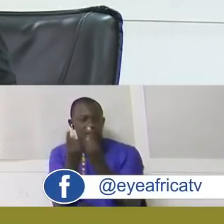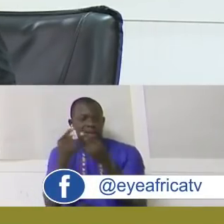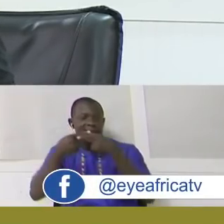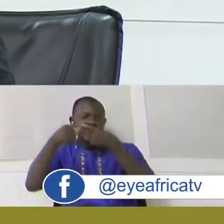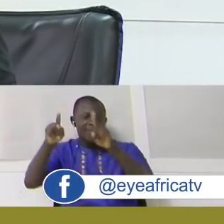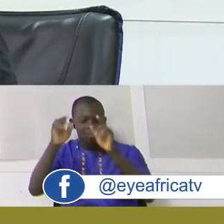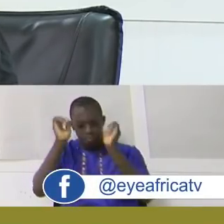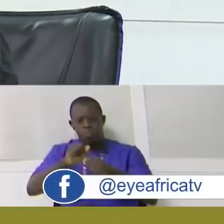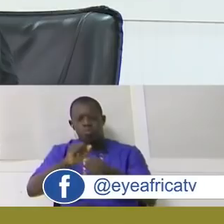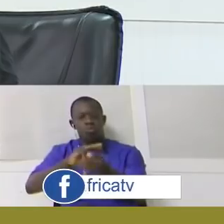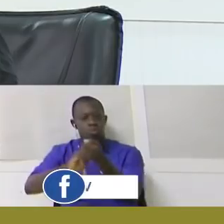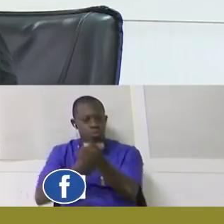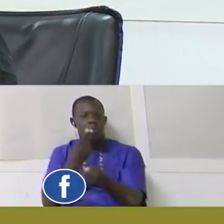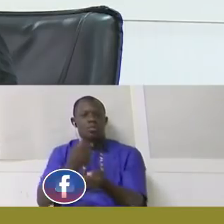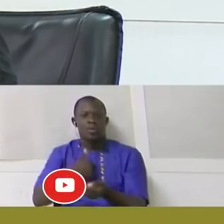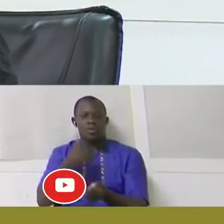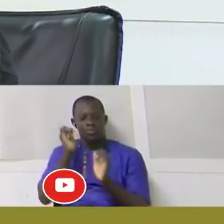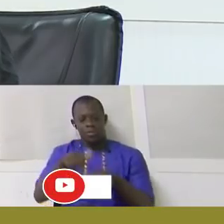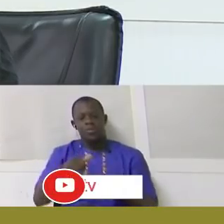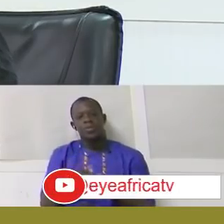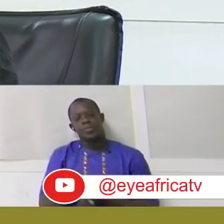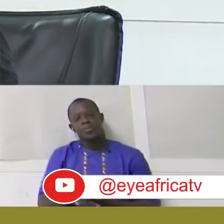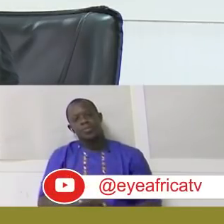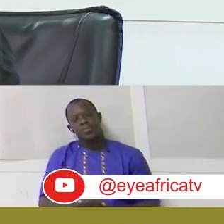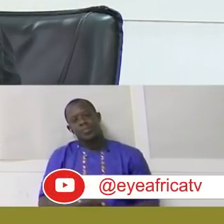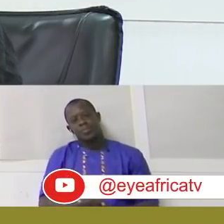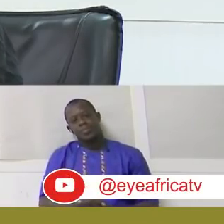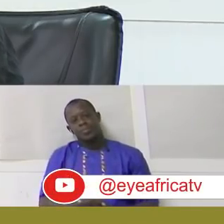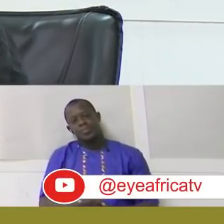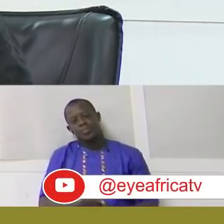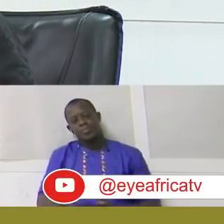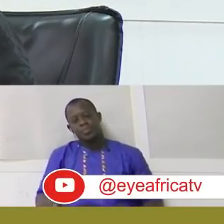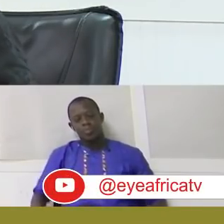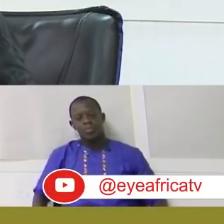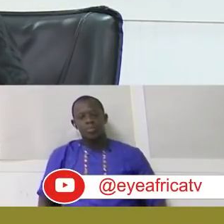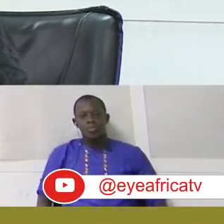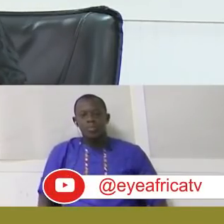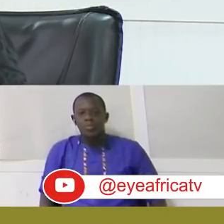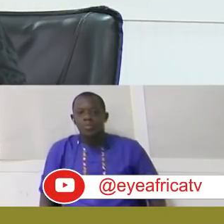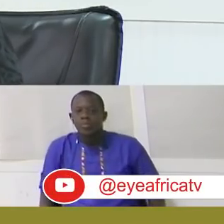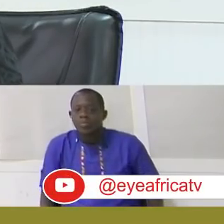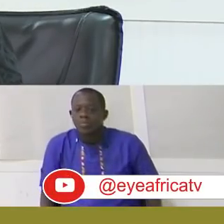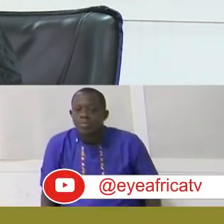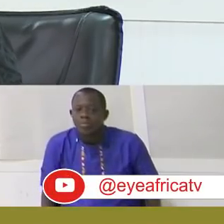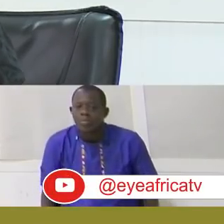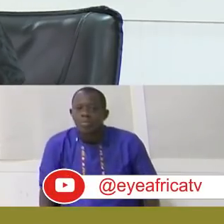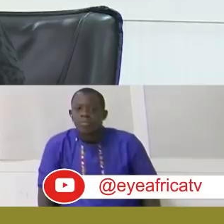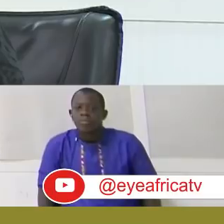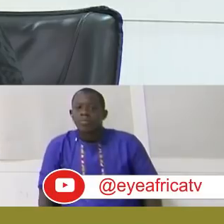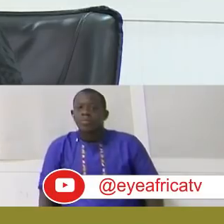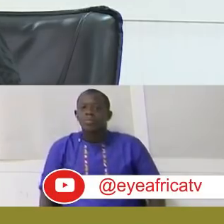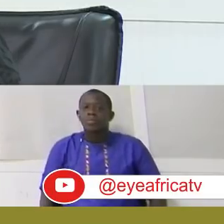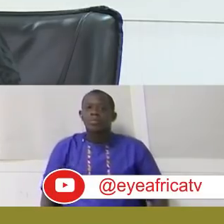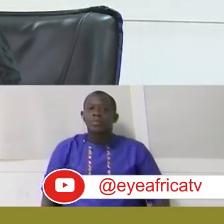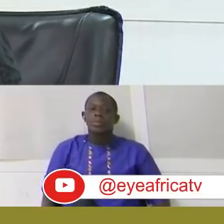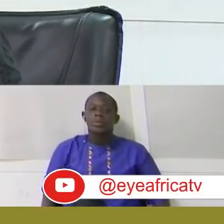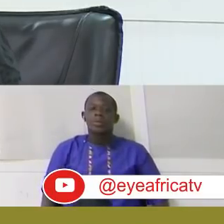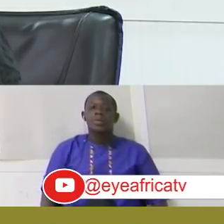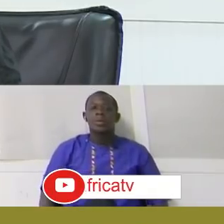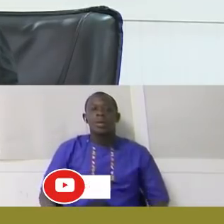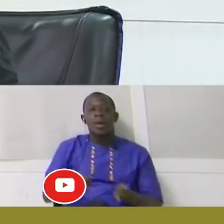could have wounded me there if I did not because daf ma dab suma bu ci maye duga ci bir